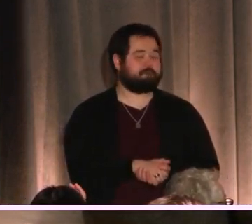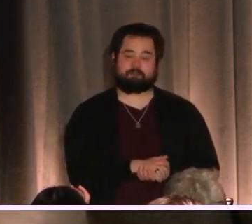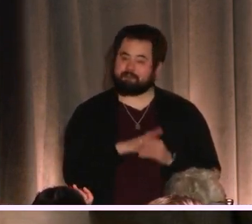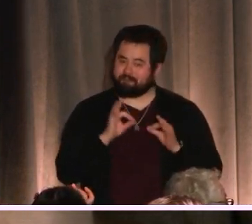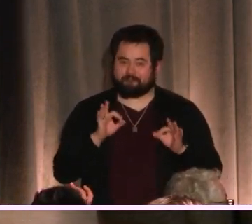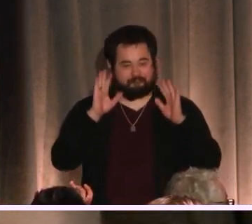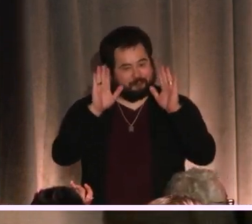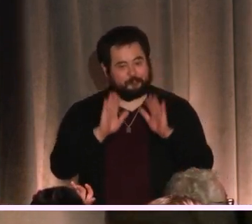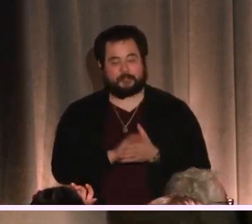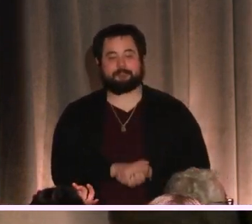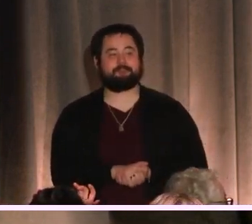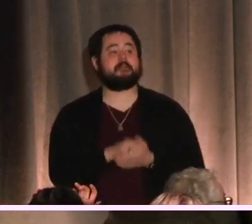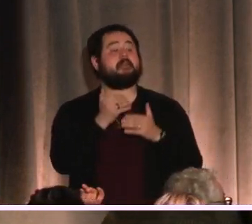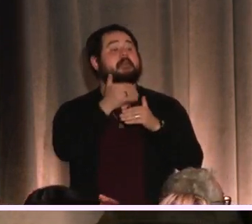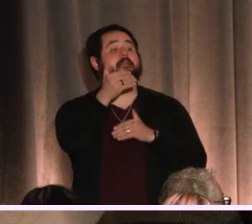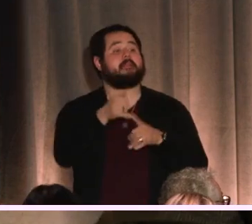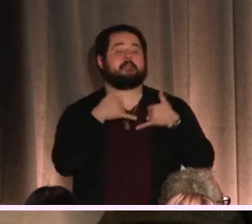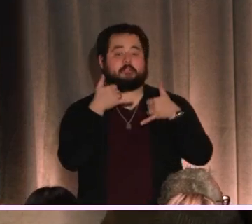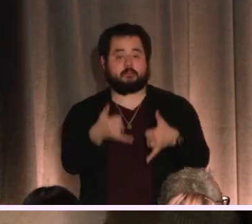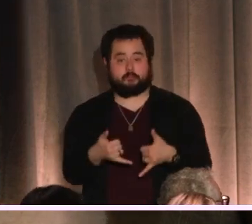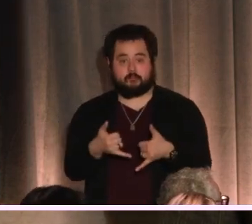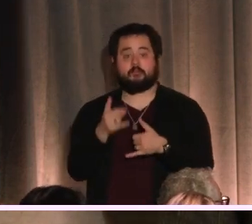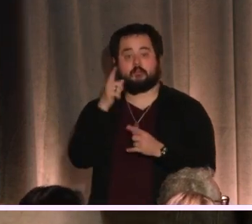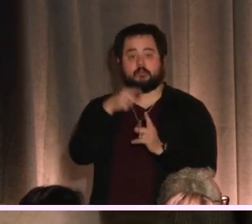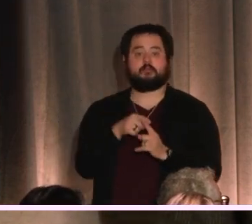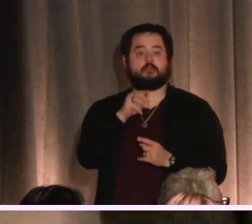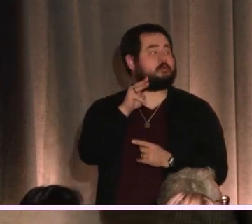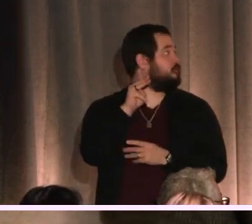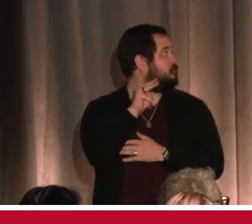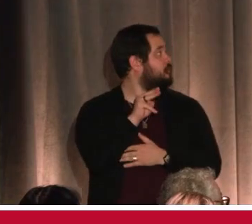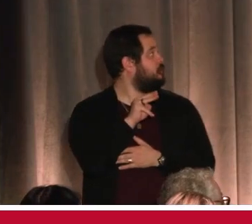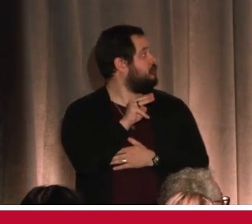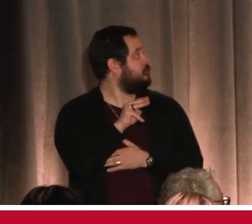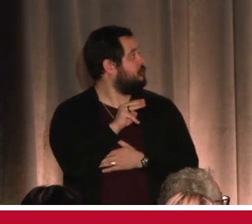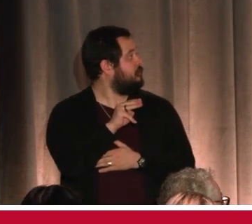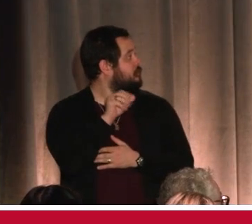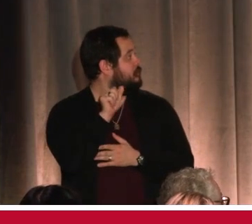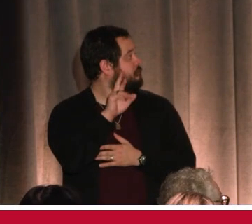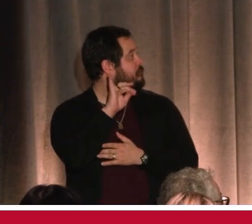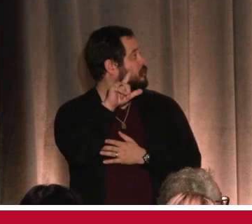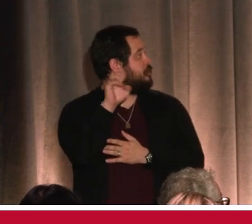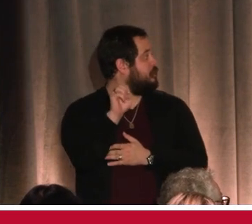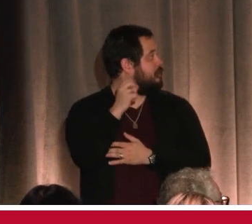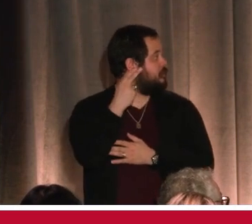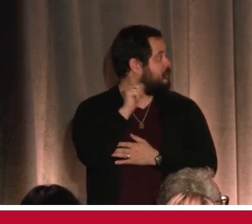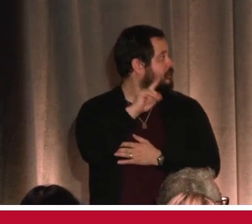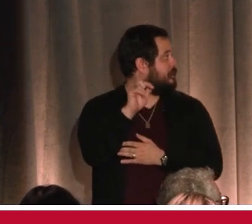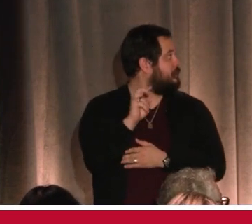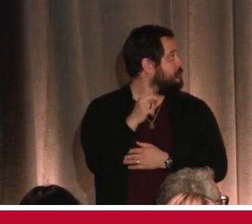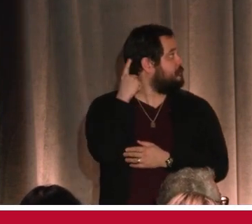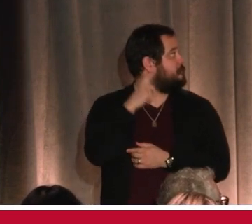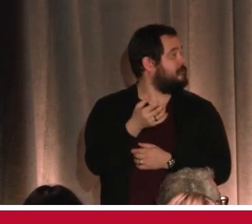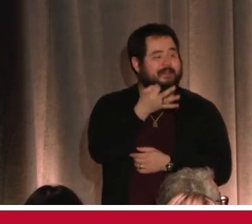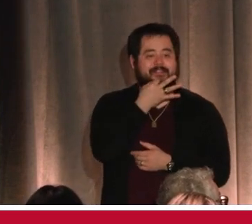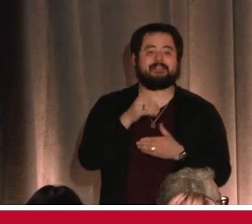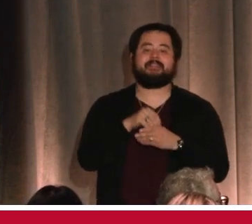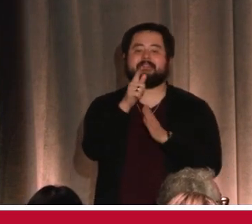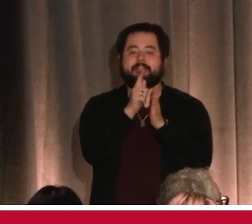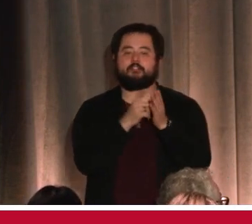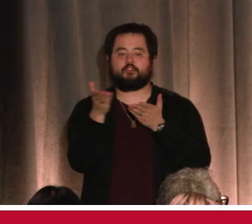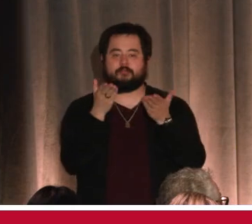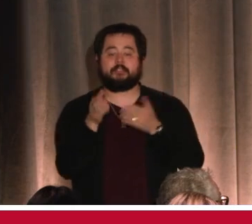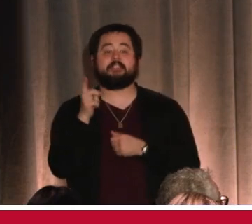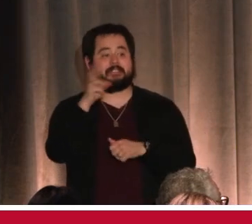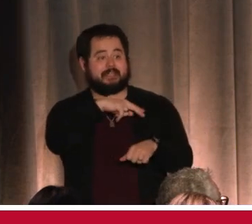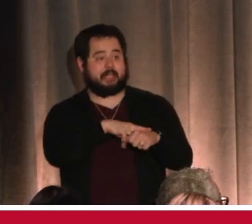Great. Our next award is presented to Mary L. Hazen for excellence in legal services. Mary L. Hazen is a nationally recognized